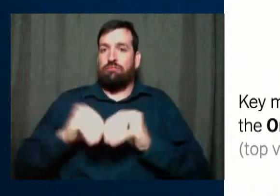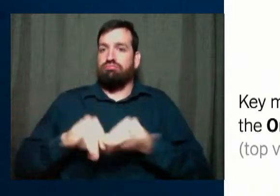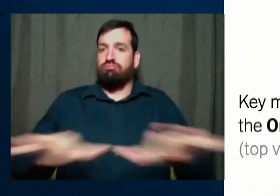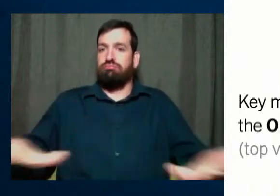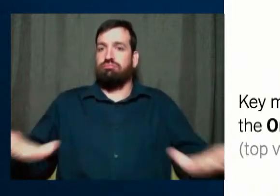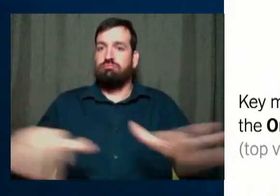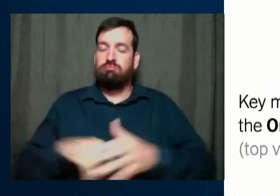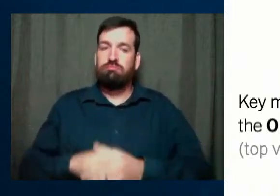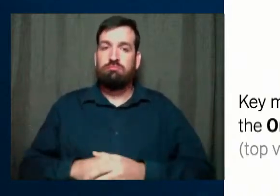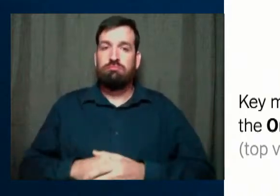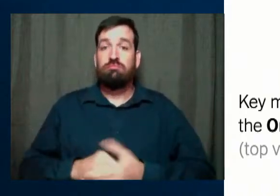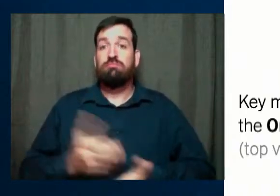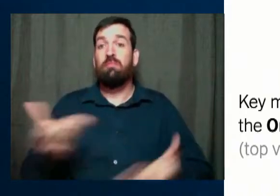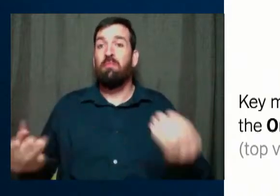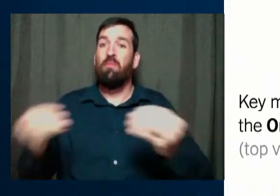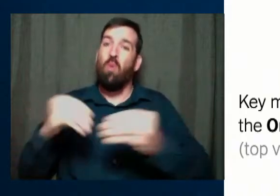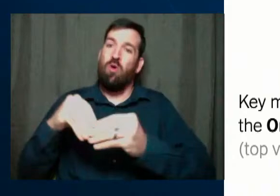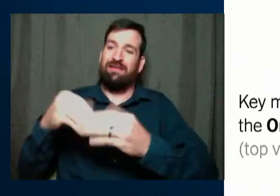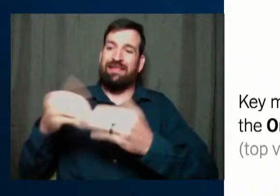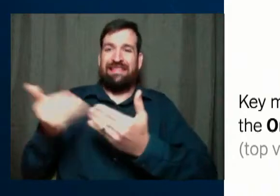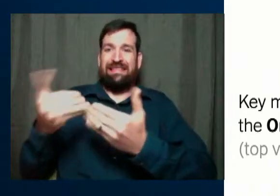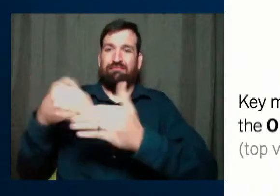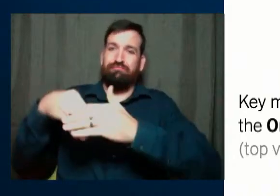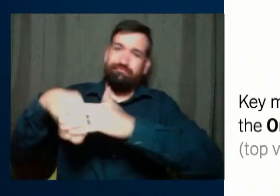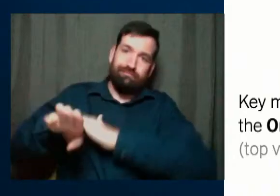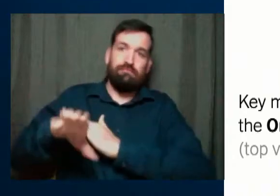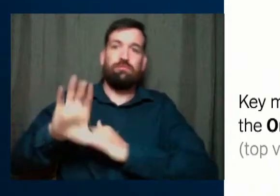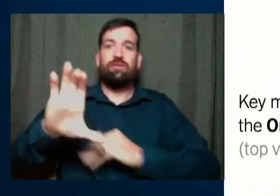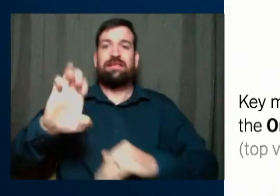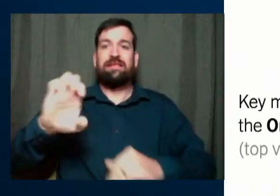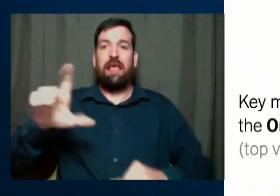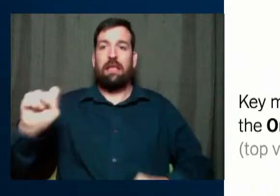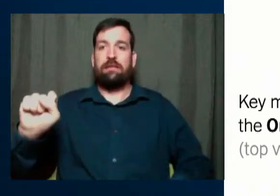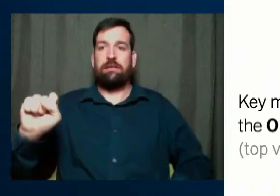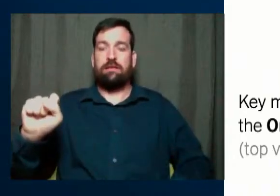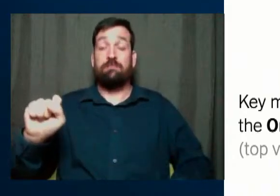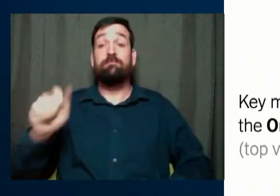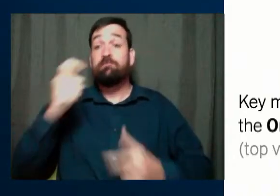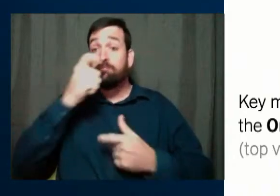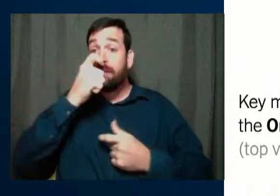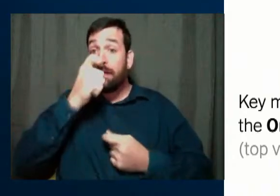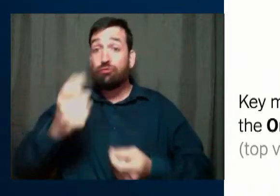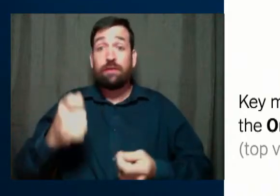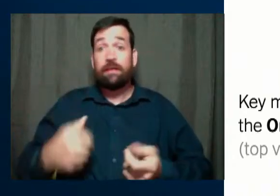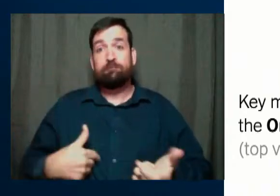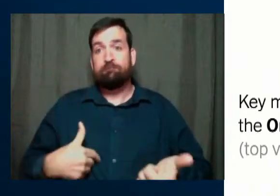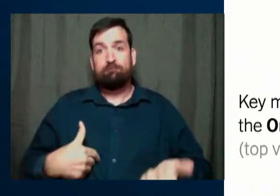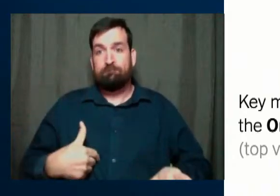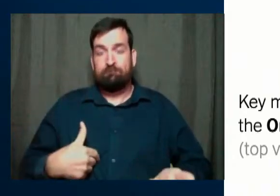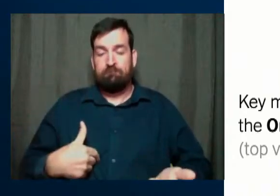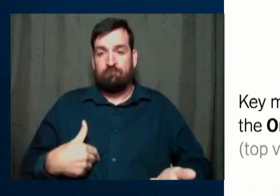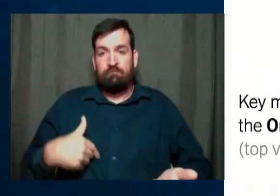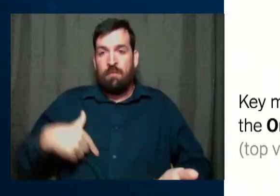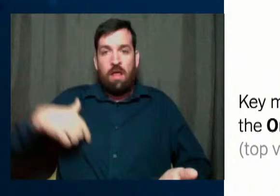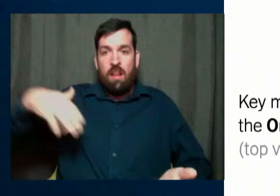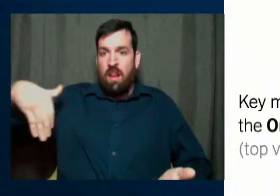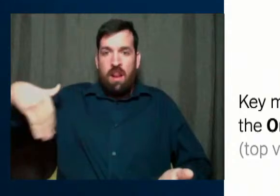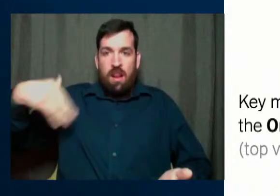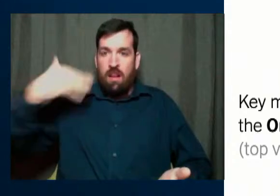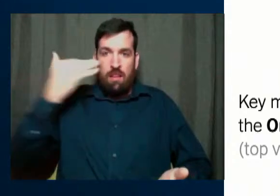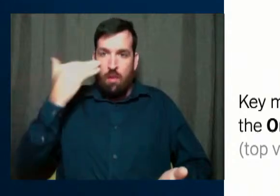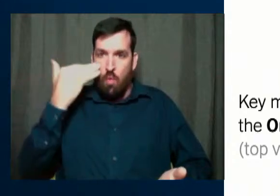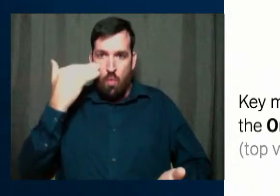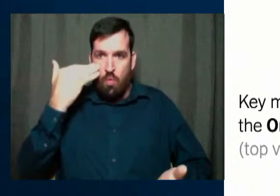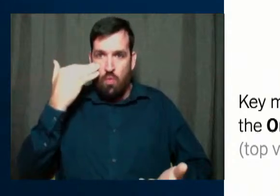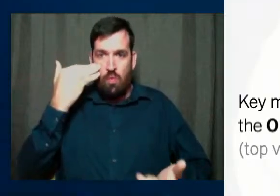to get into your cells. What's, again, interesting is that we don't really know yet how severe it is. What's being presented or